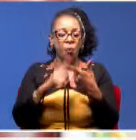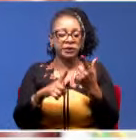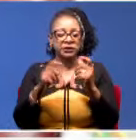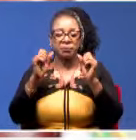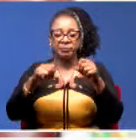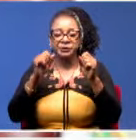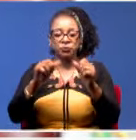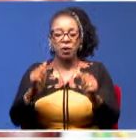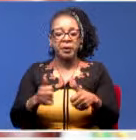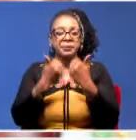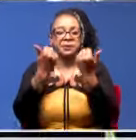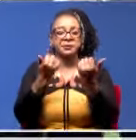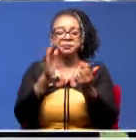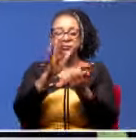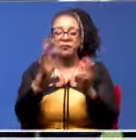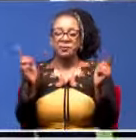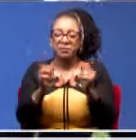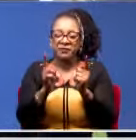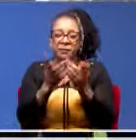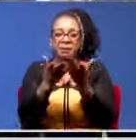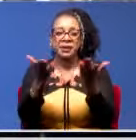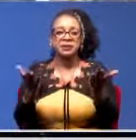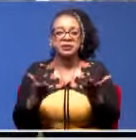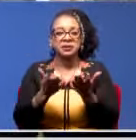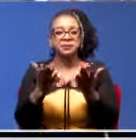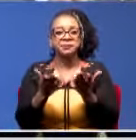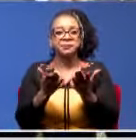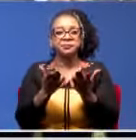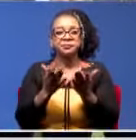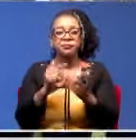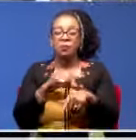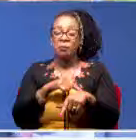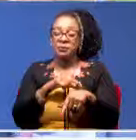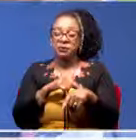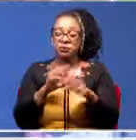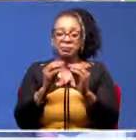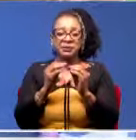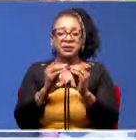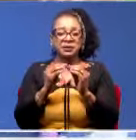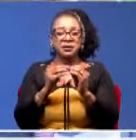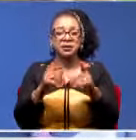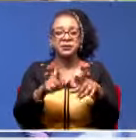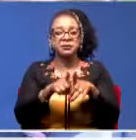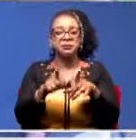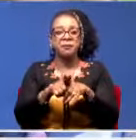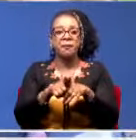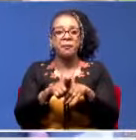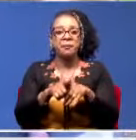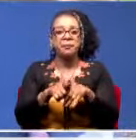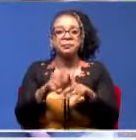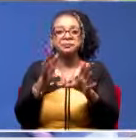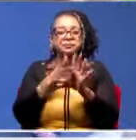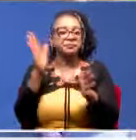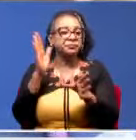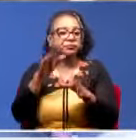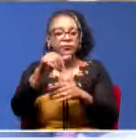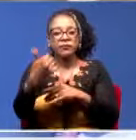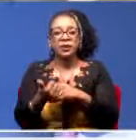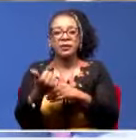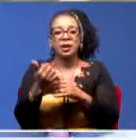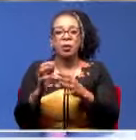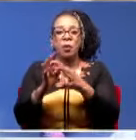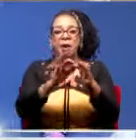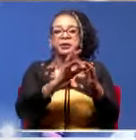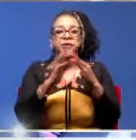transpired in his brief presence here. Moments into the meeting, an unexplained exit of other coalition leaders present